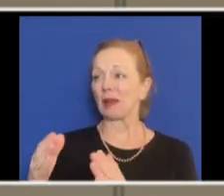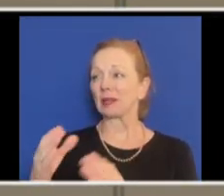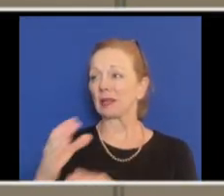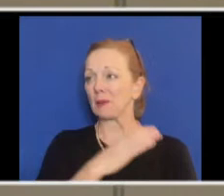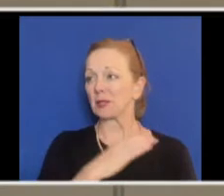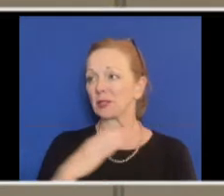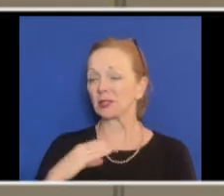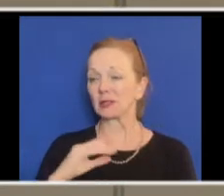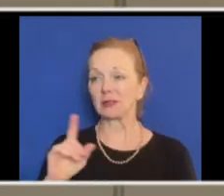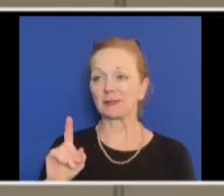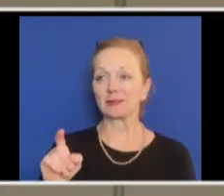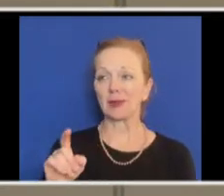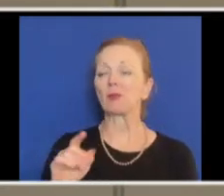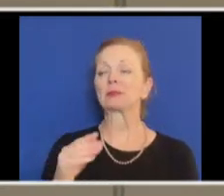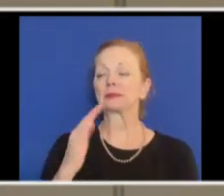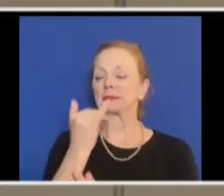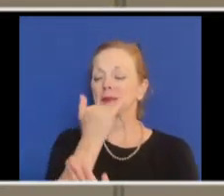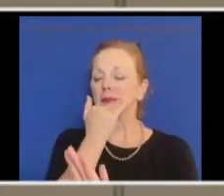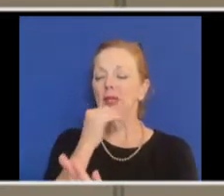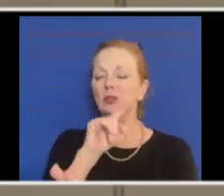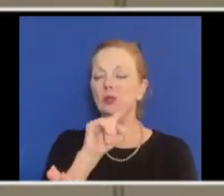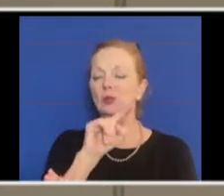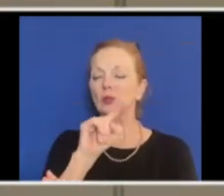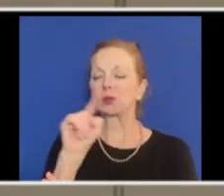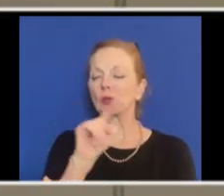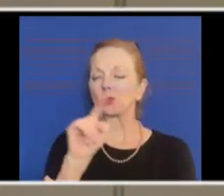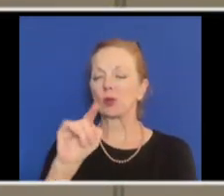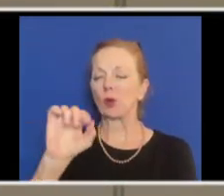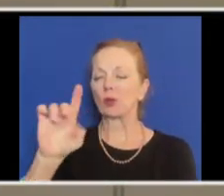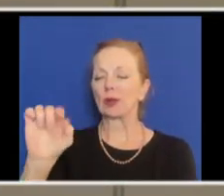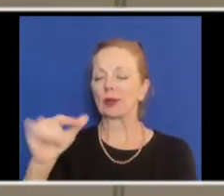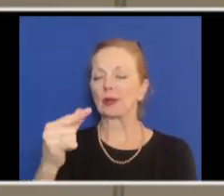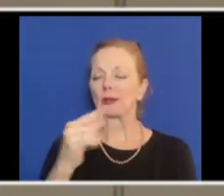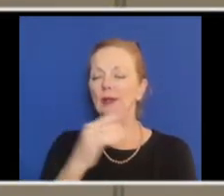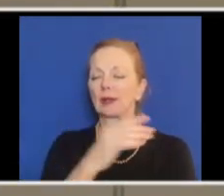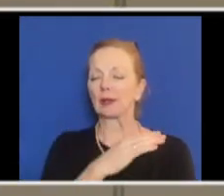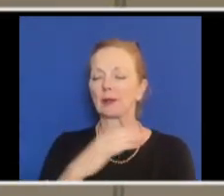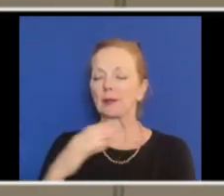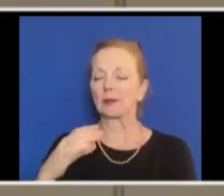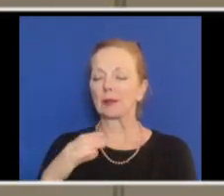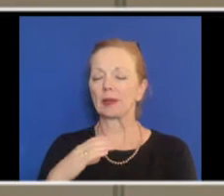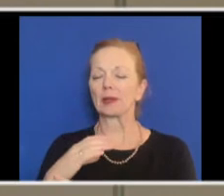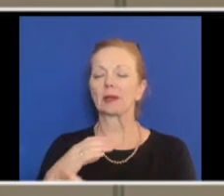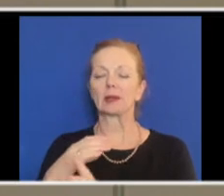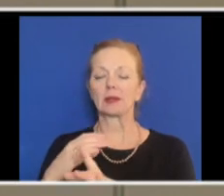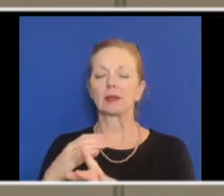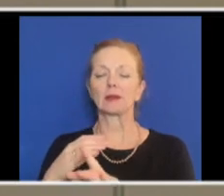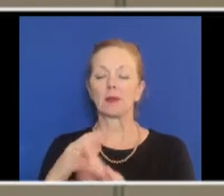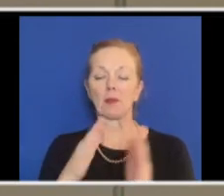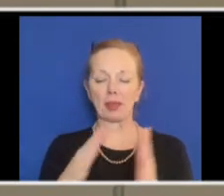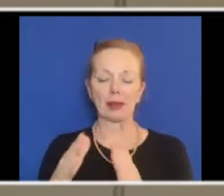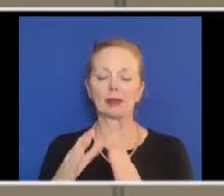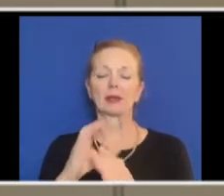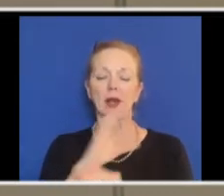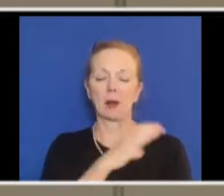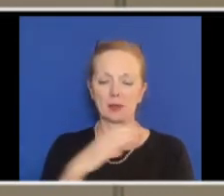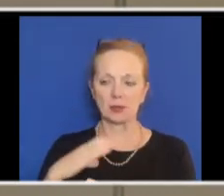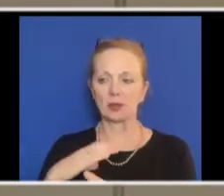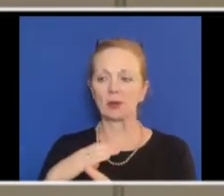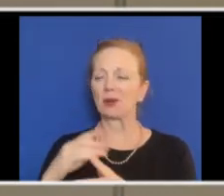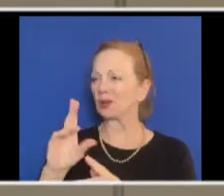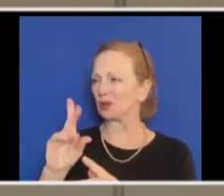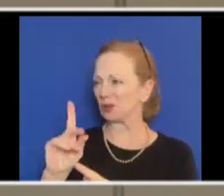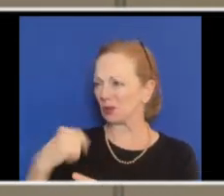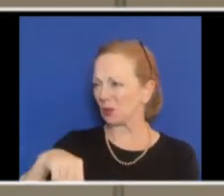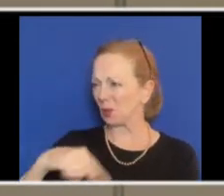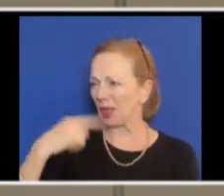I mean the zoning committee excuse me the Planning Commission uh do we think uh that this type of development